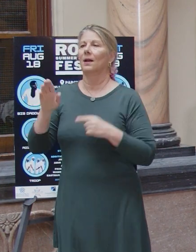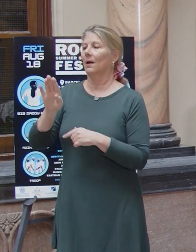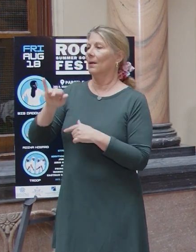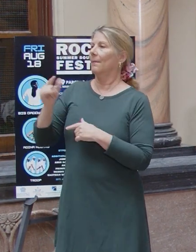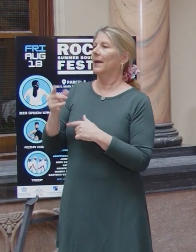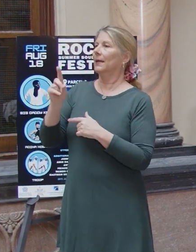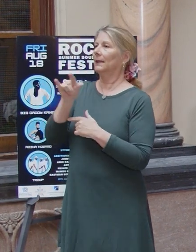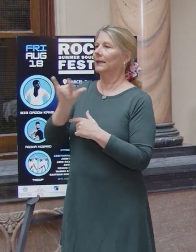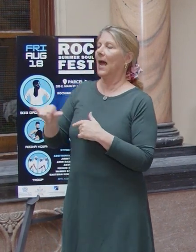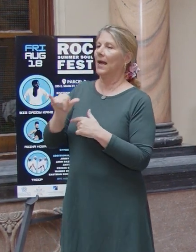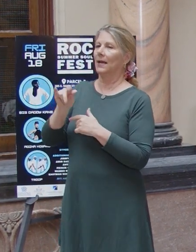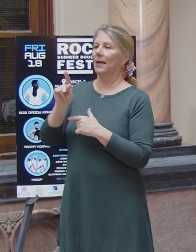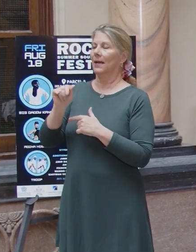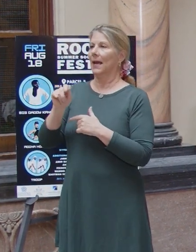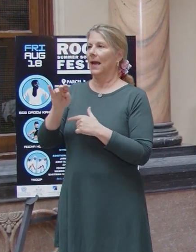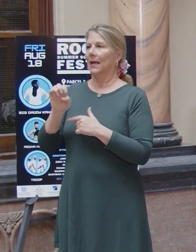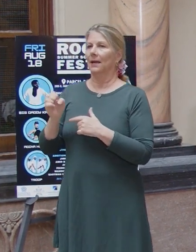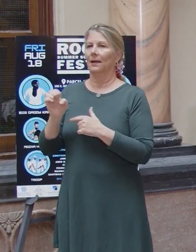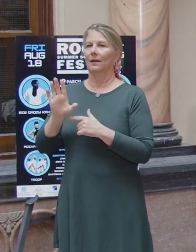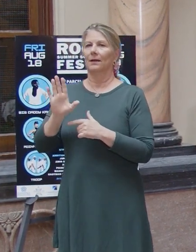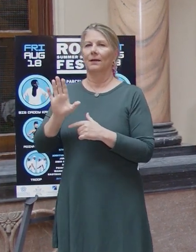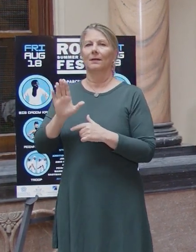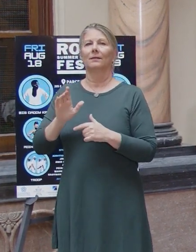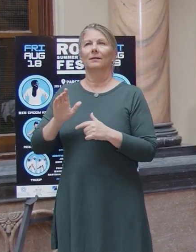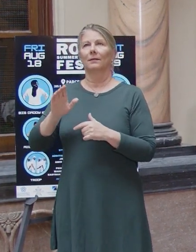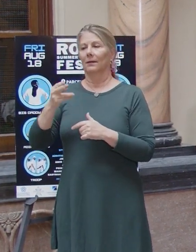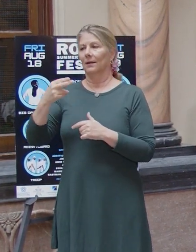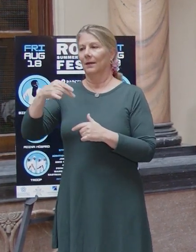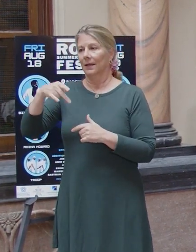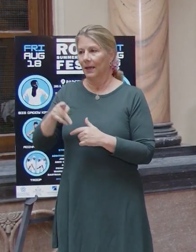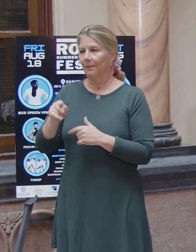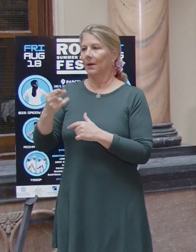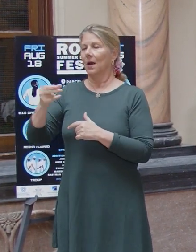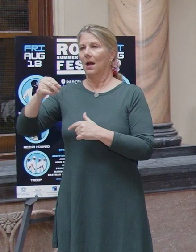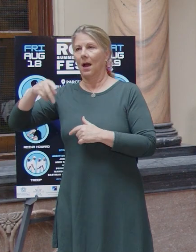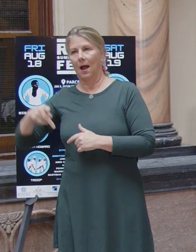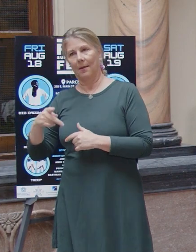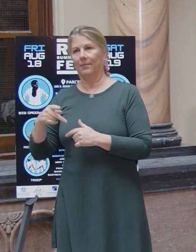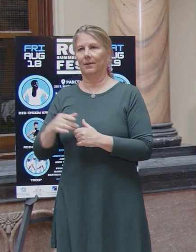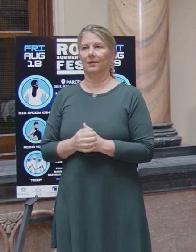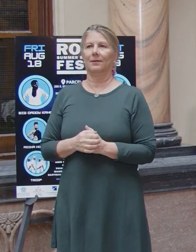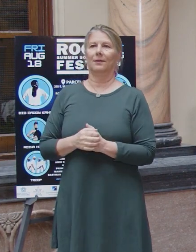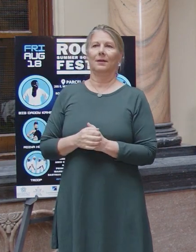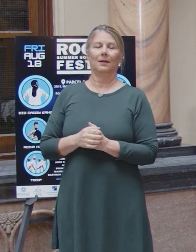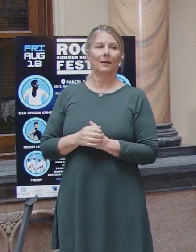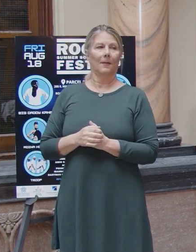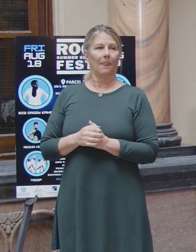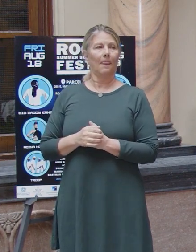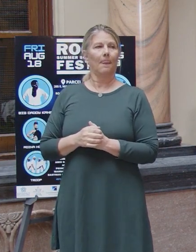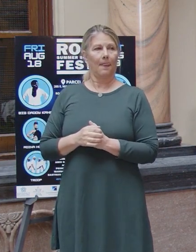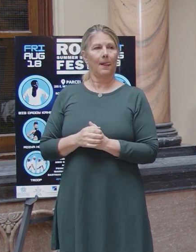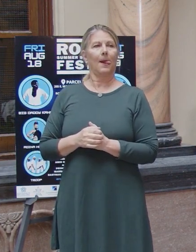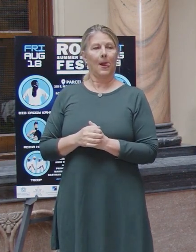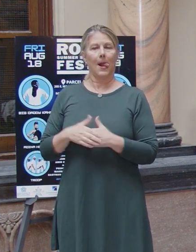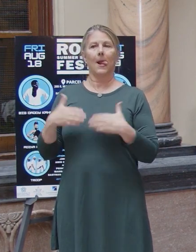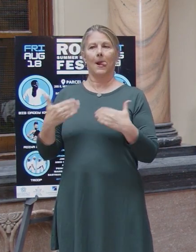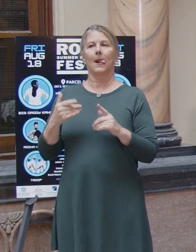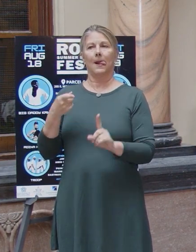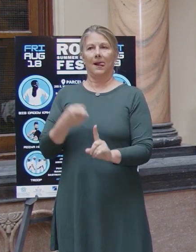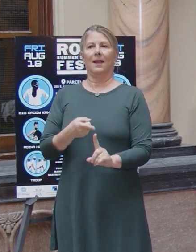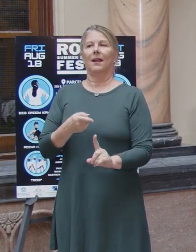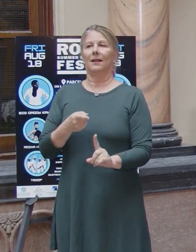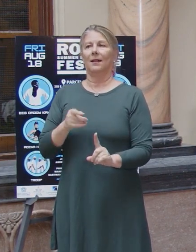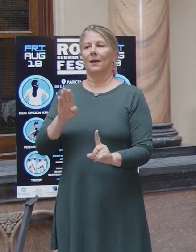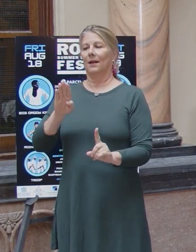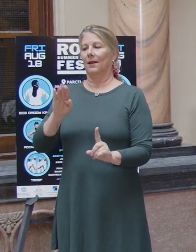Kane headlining. My man. Big Daddy Kane, absolutely. So the special thing about that is Big Daddy